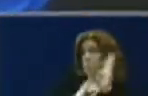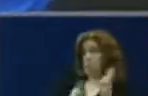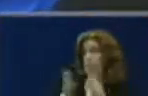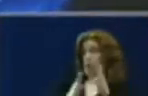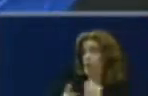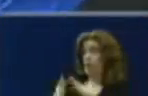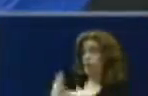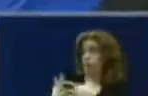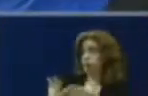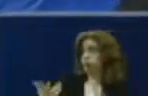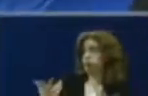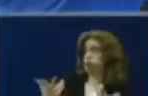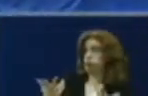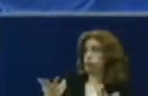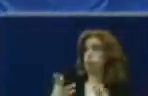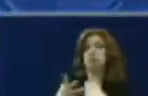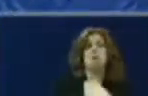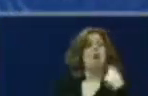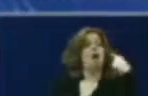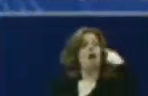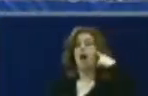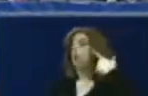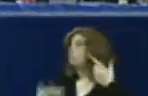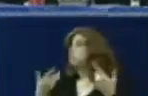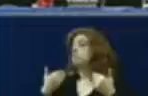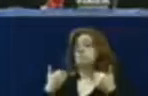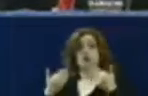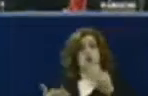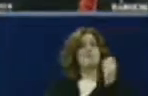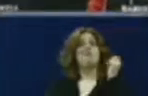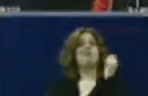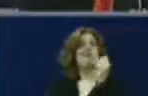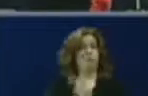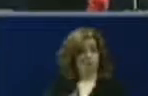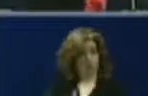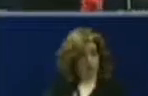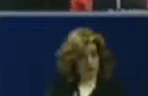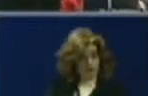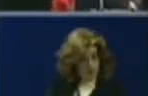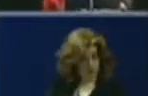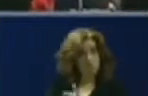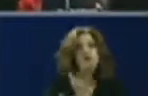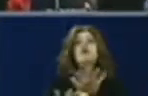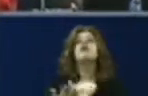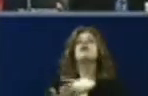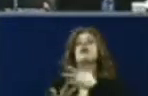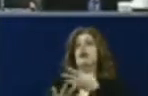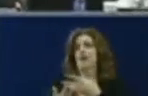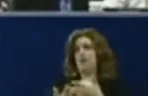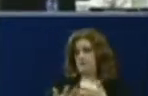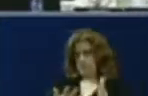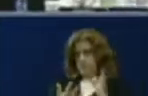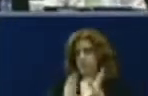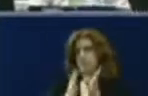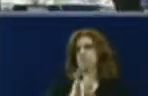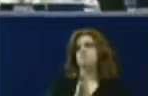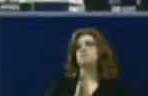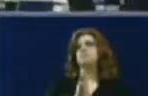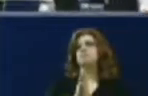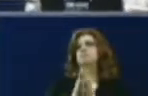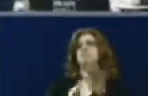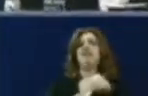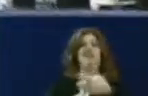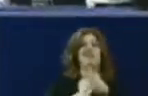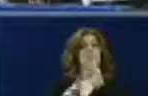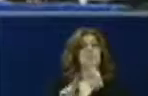So I think let's go ahead and approve the calendar, and then we'll go to